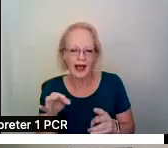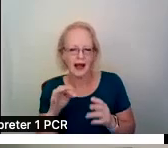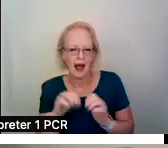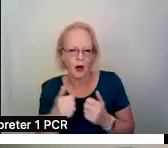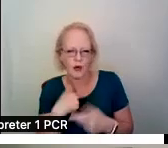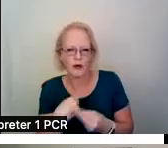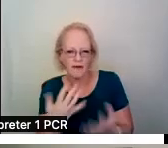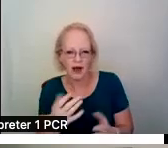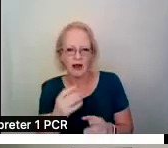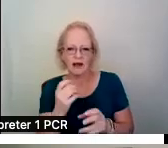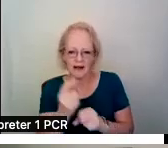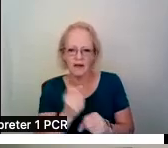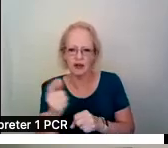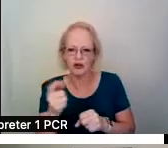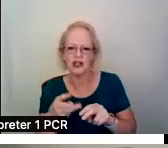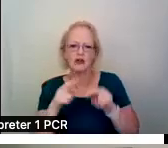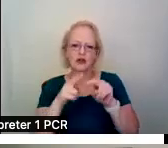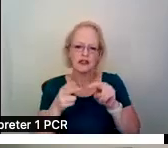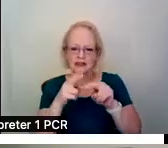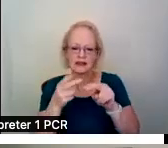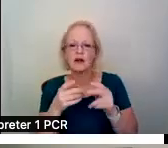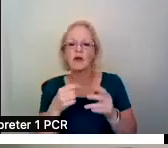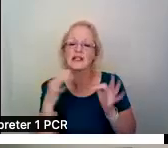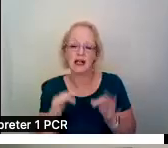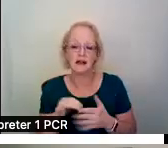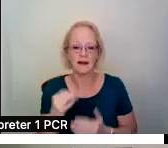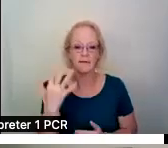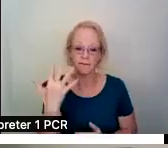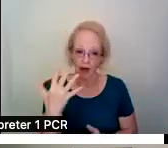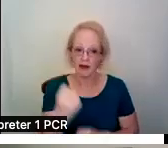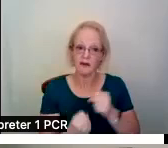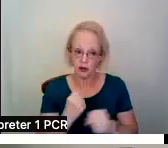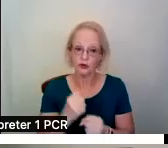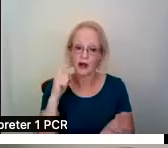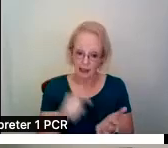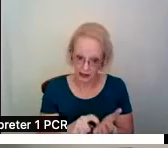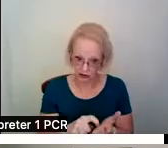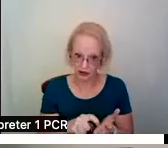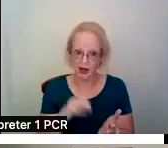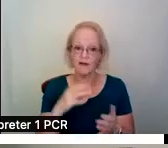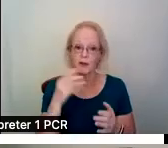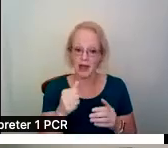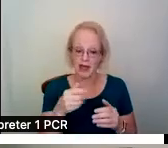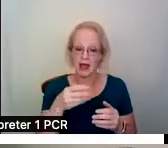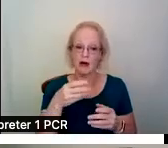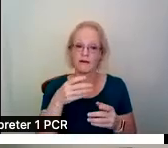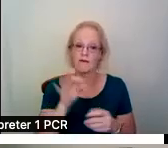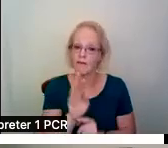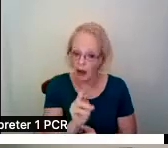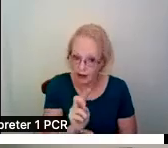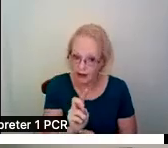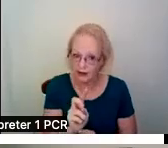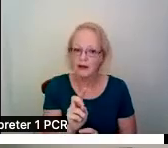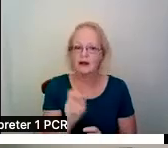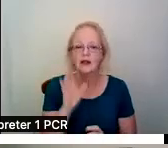increases during the payout phase and decided that a 5-year recognition of the payout fund's annual experience would